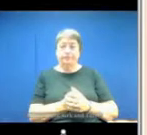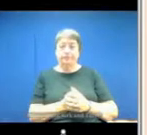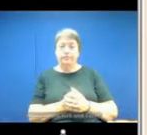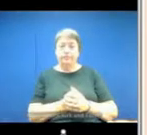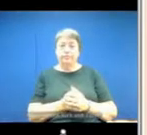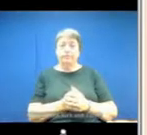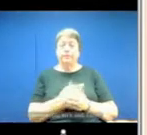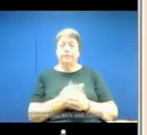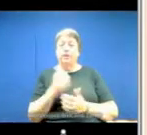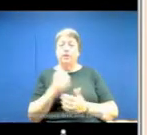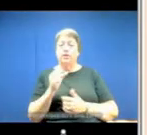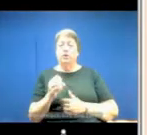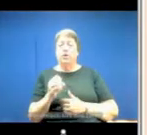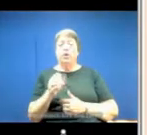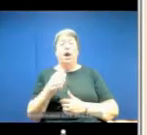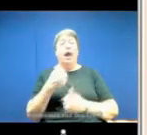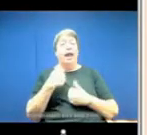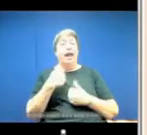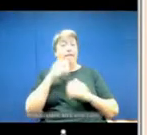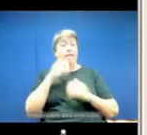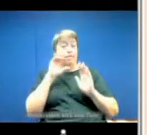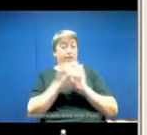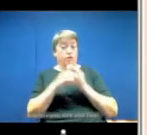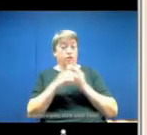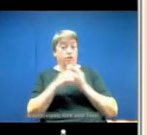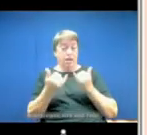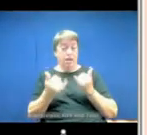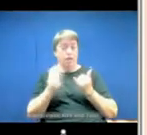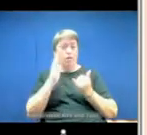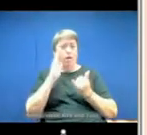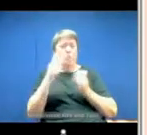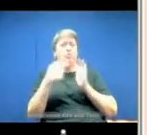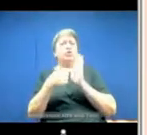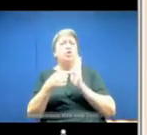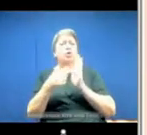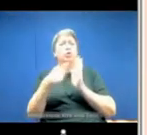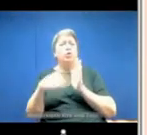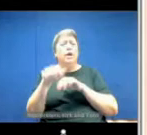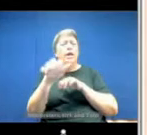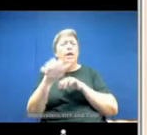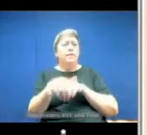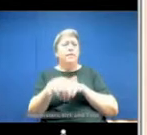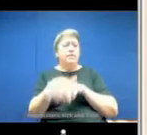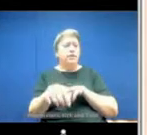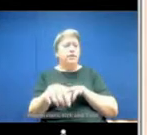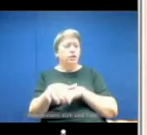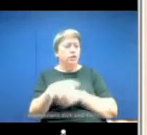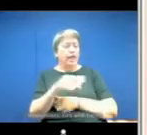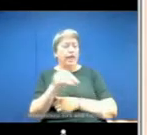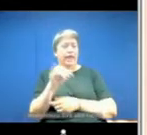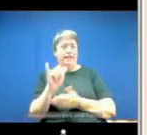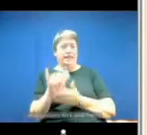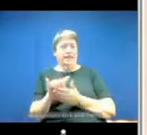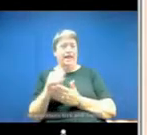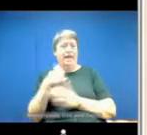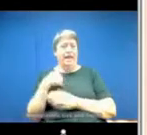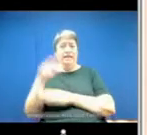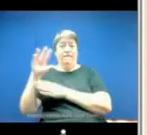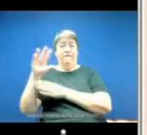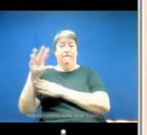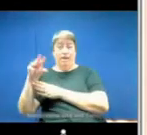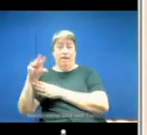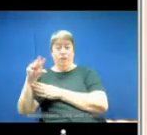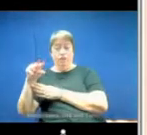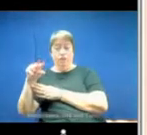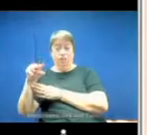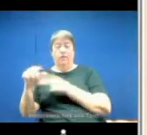So I have a picture now to show you a deposition, and the deposition has a videographer. It